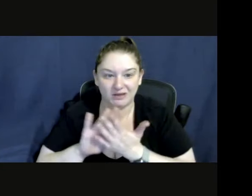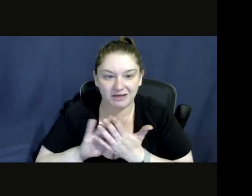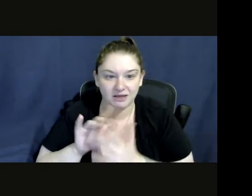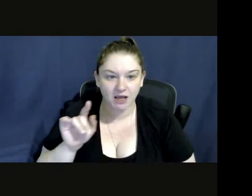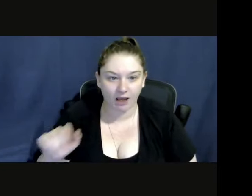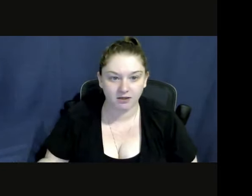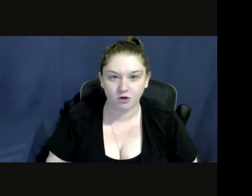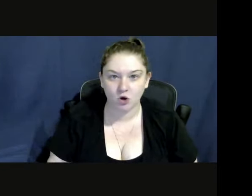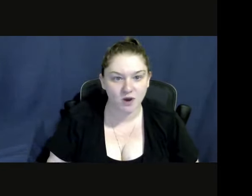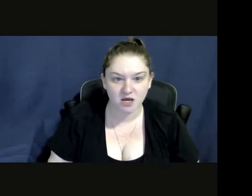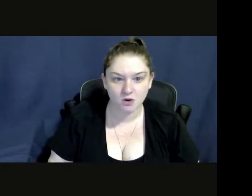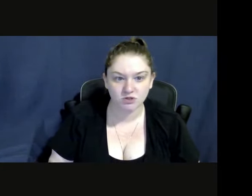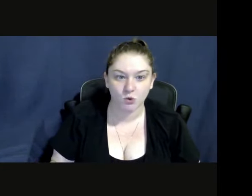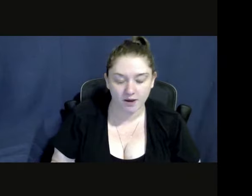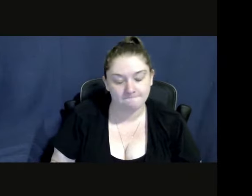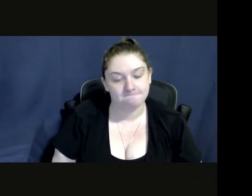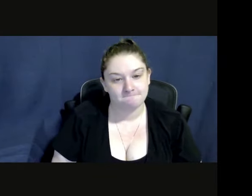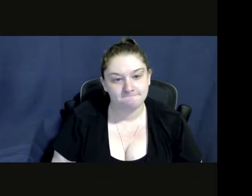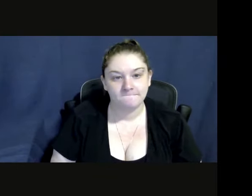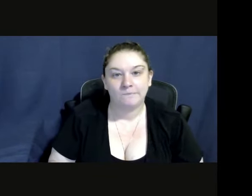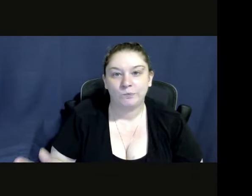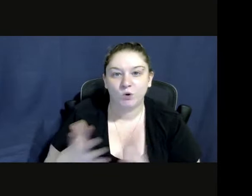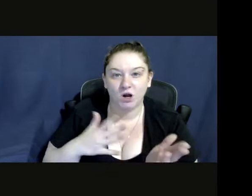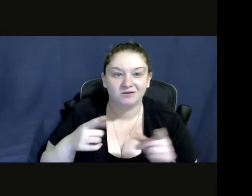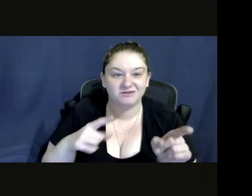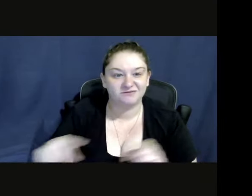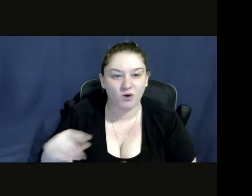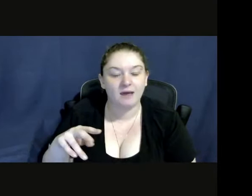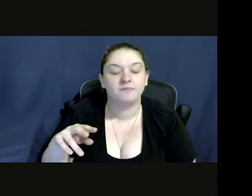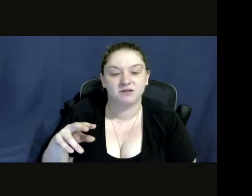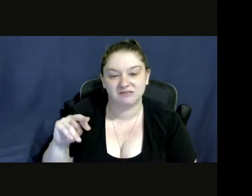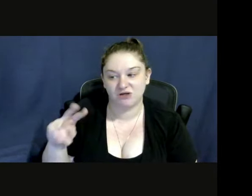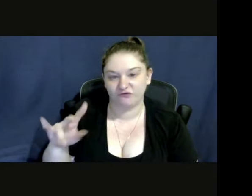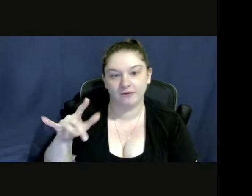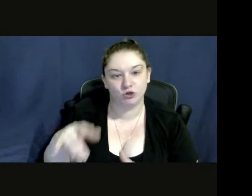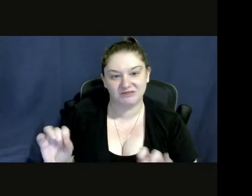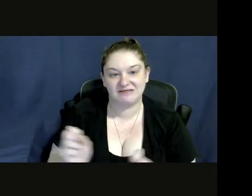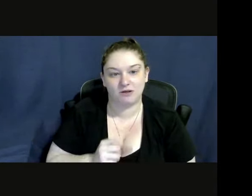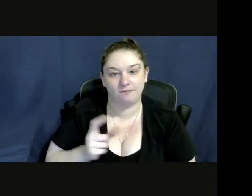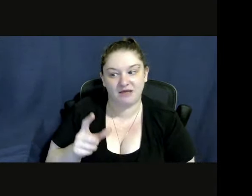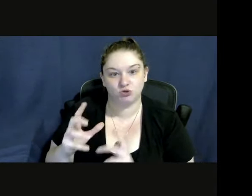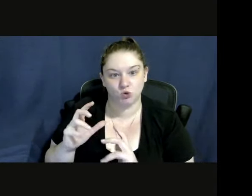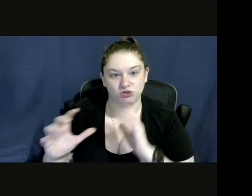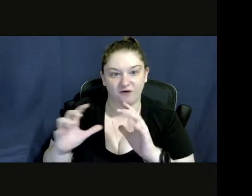if the payroll tax fails in November, it just makes those conversations more dire.